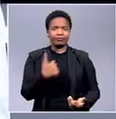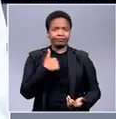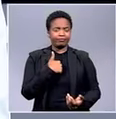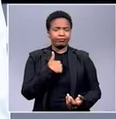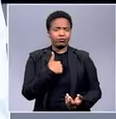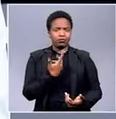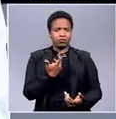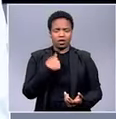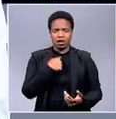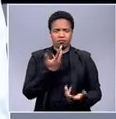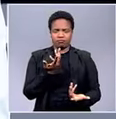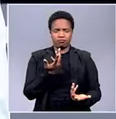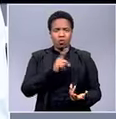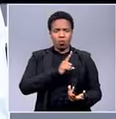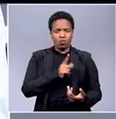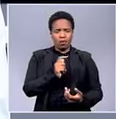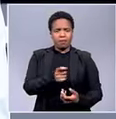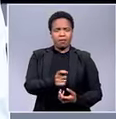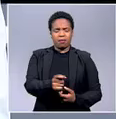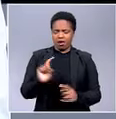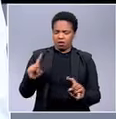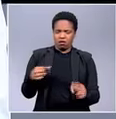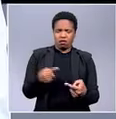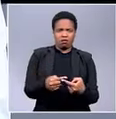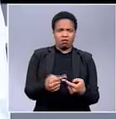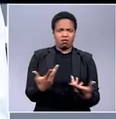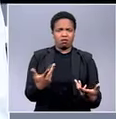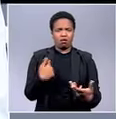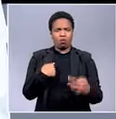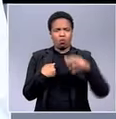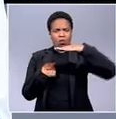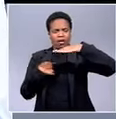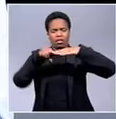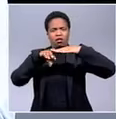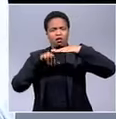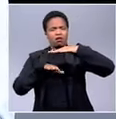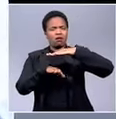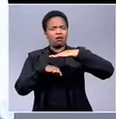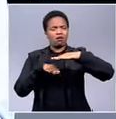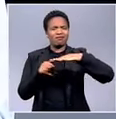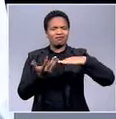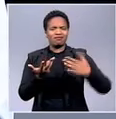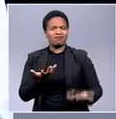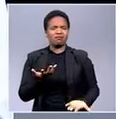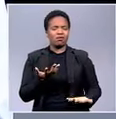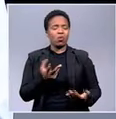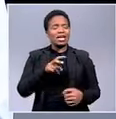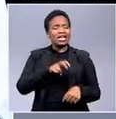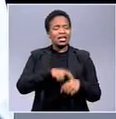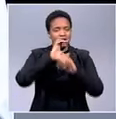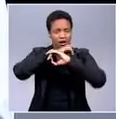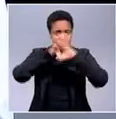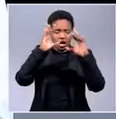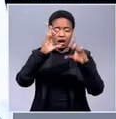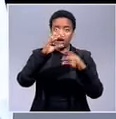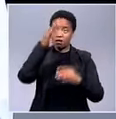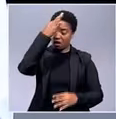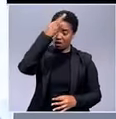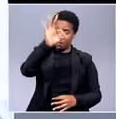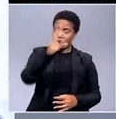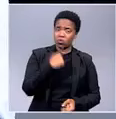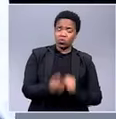of discovery on this matter in court on the whole e-toll decision, the unlawfulness of it. So we need clarity now from government. What is going to happen